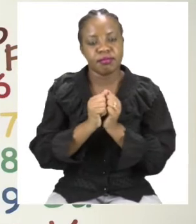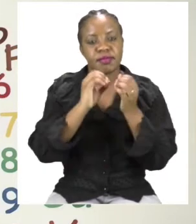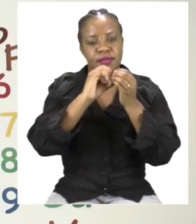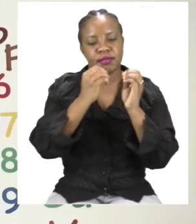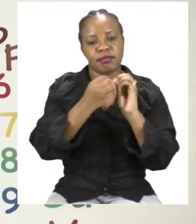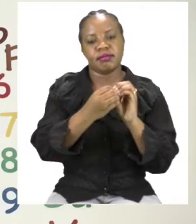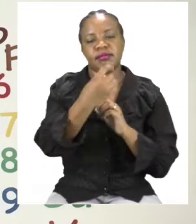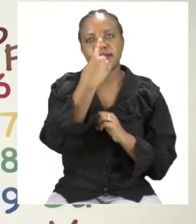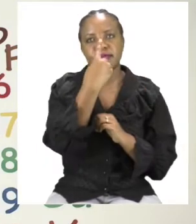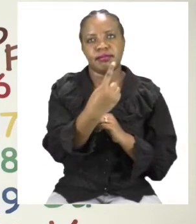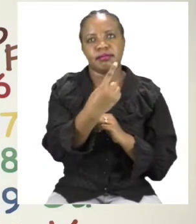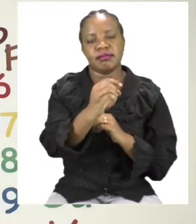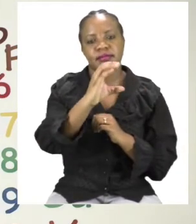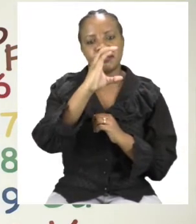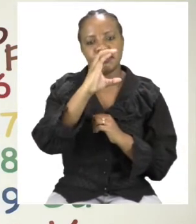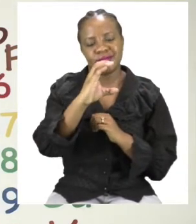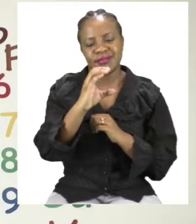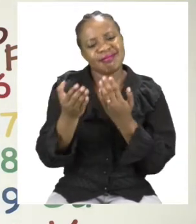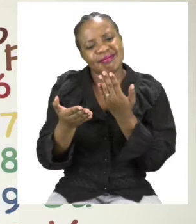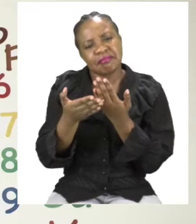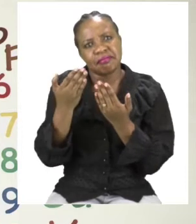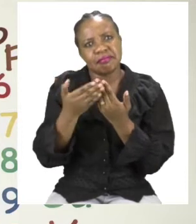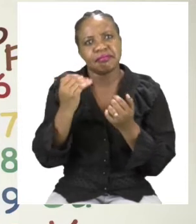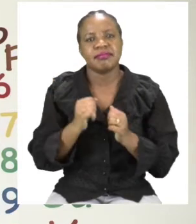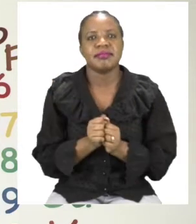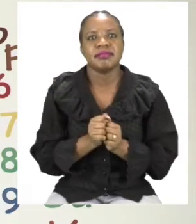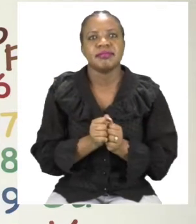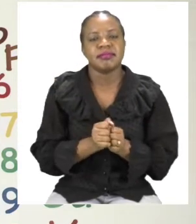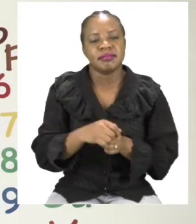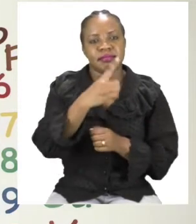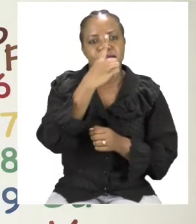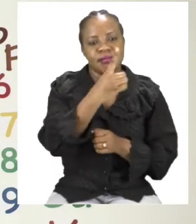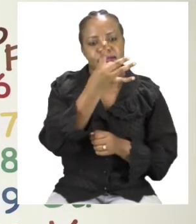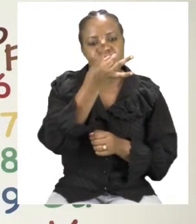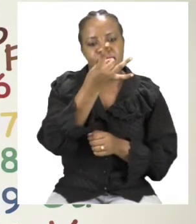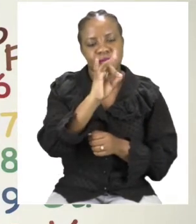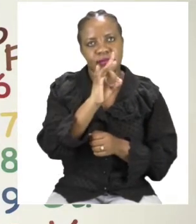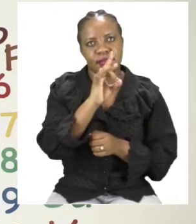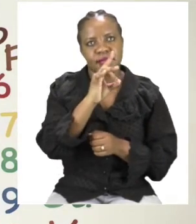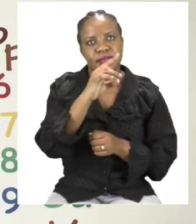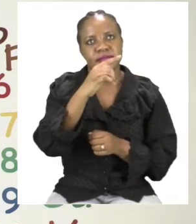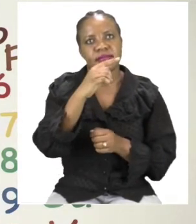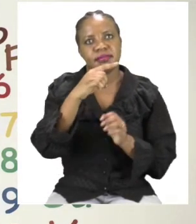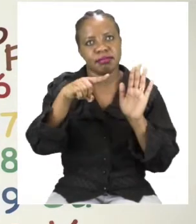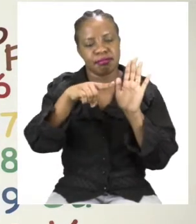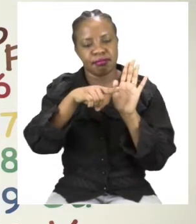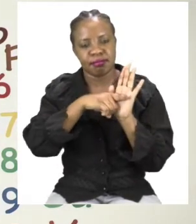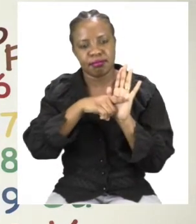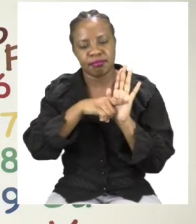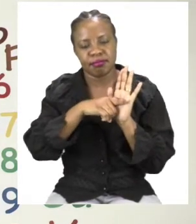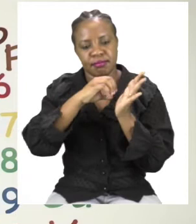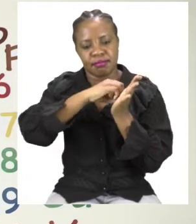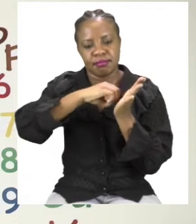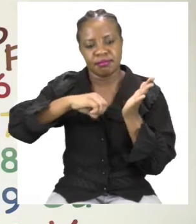this one is simple. It is saying 18 minus 6. So what we're going to